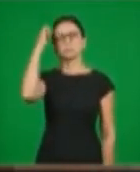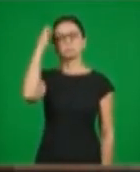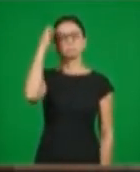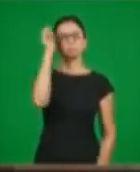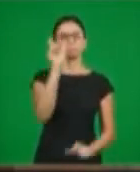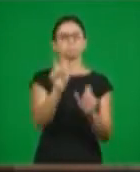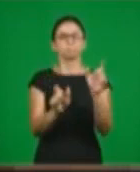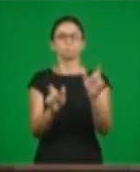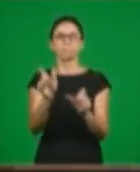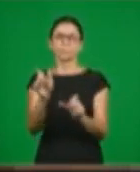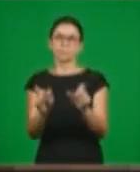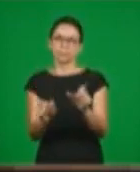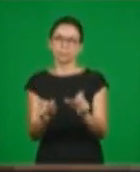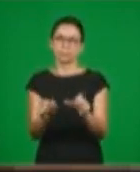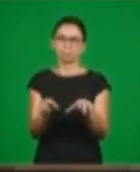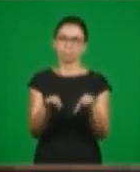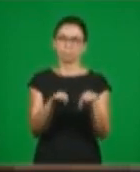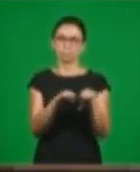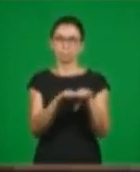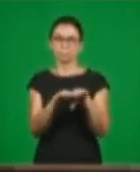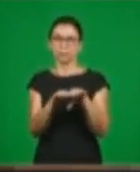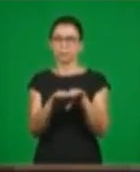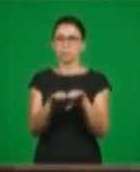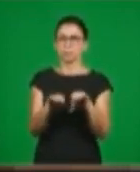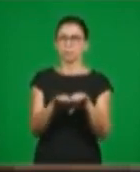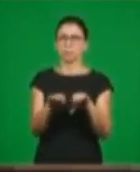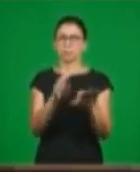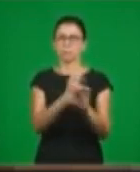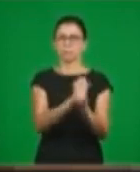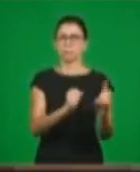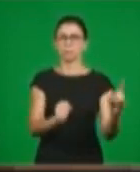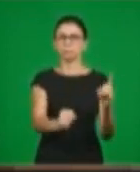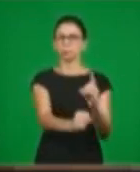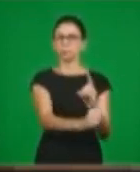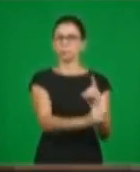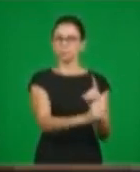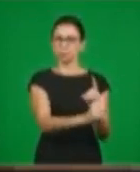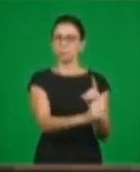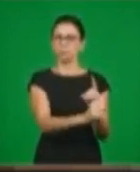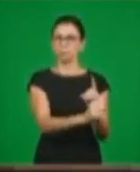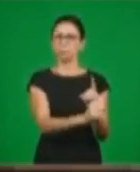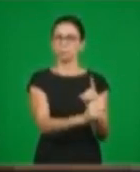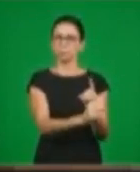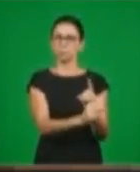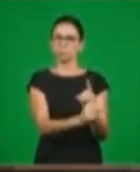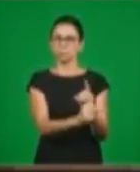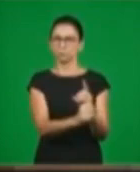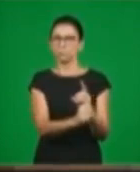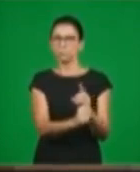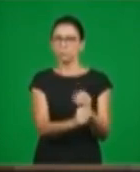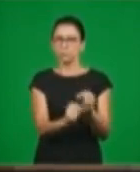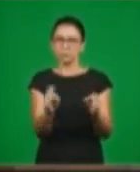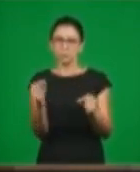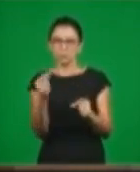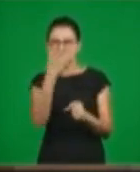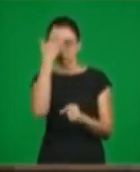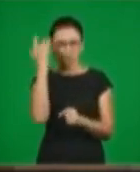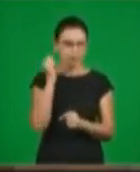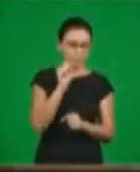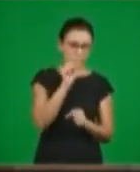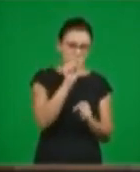And the people of level, social level, based, you know, when